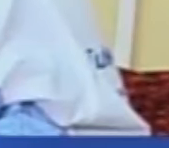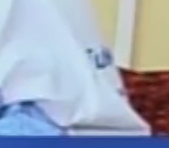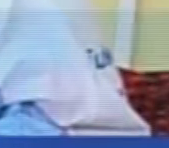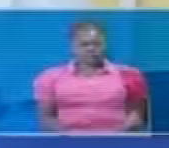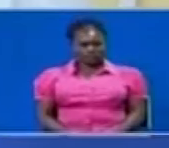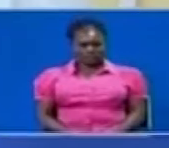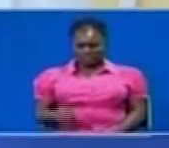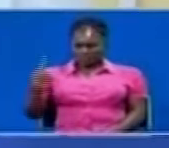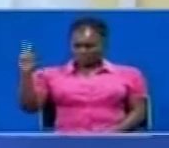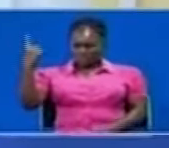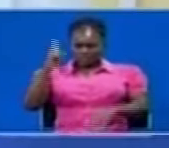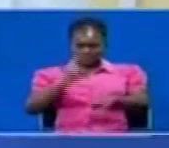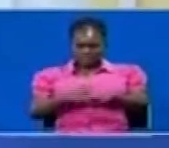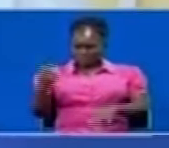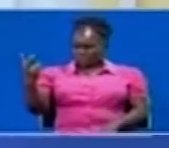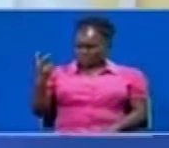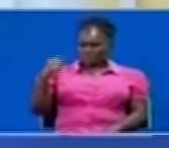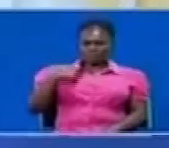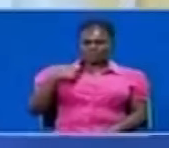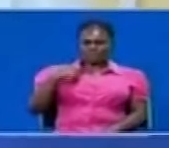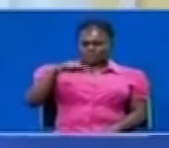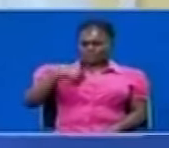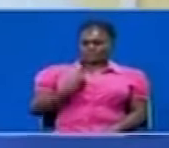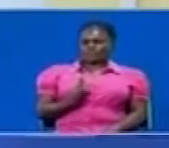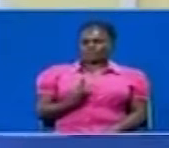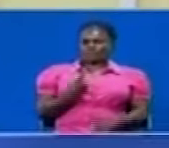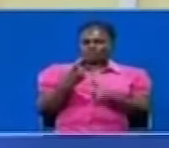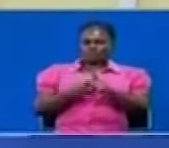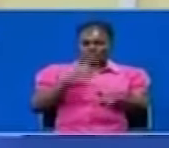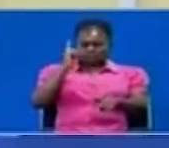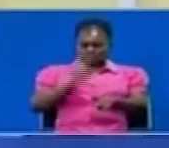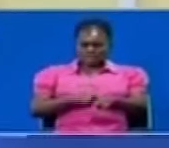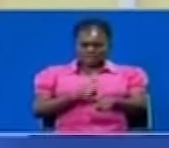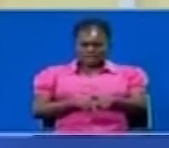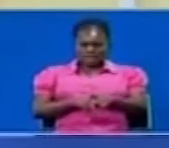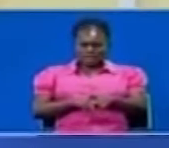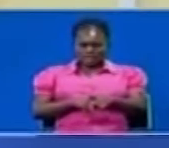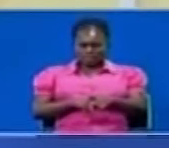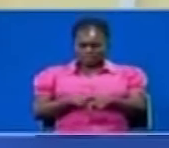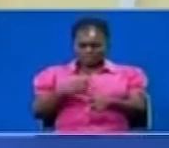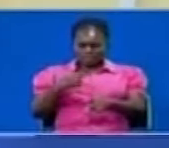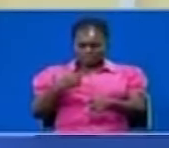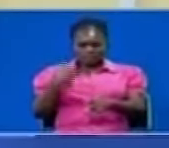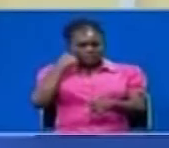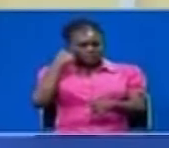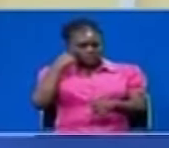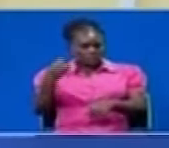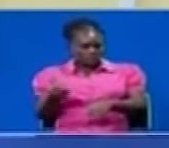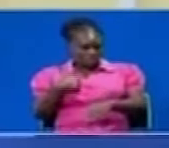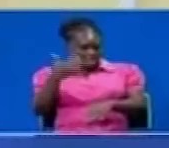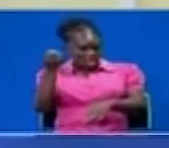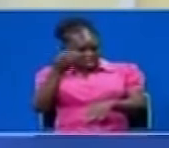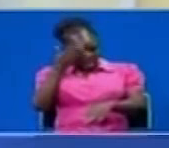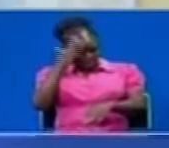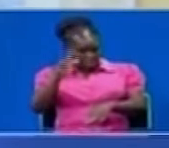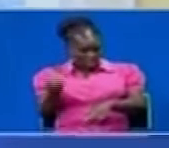Hii ndio mara kwanza naniona. Na mimi tangu vile ilikuwa ilimwanzisha hii mtoto sinichui kama ni kansa, niliona kama